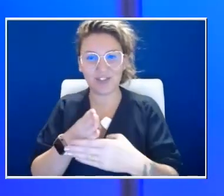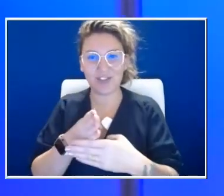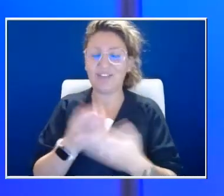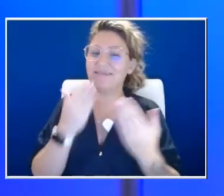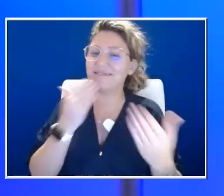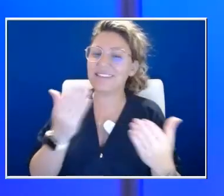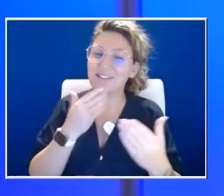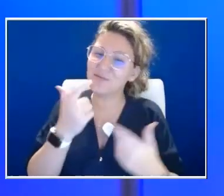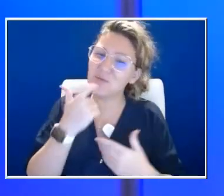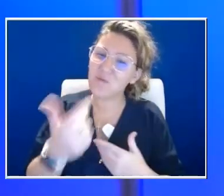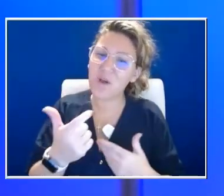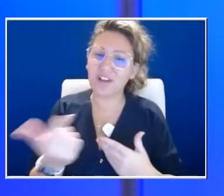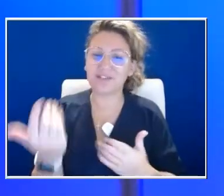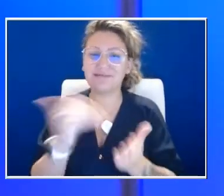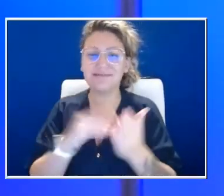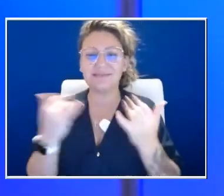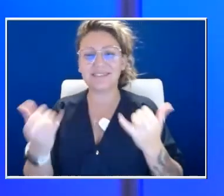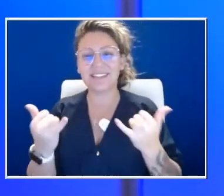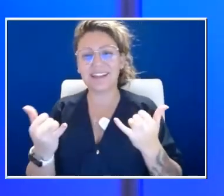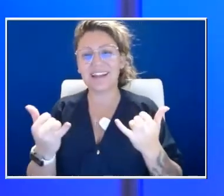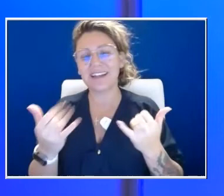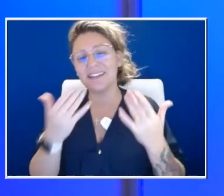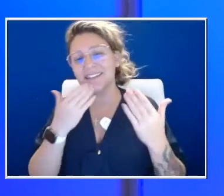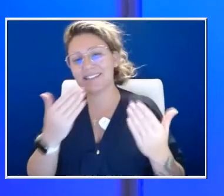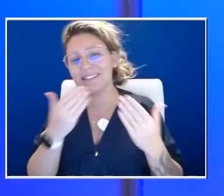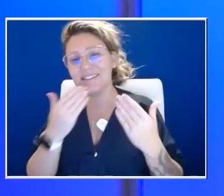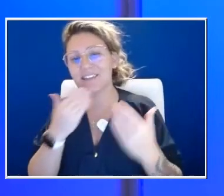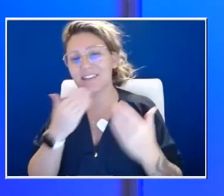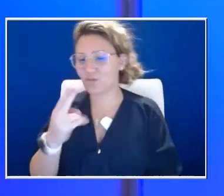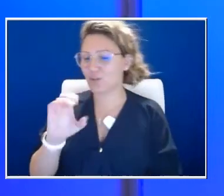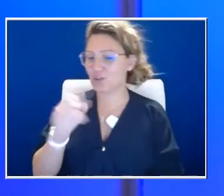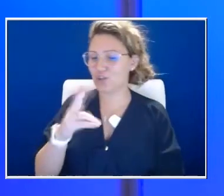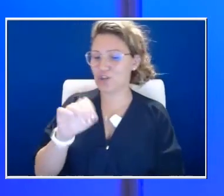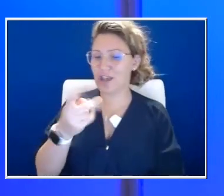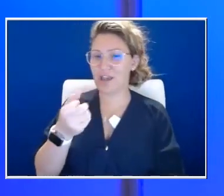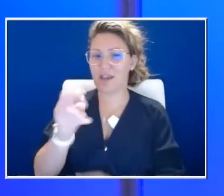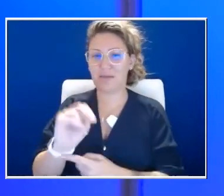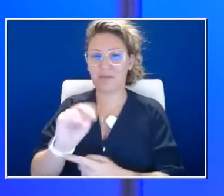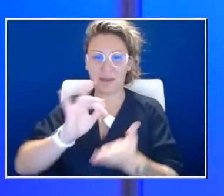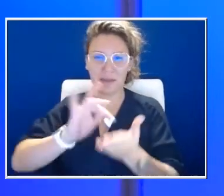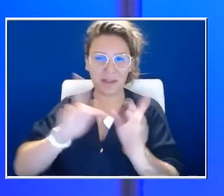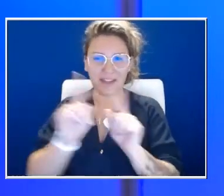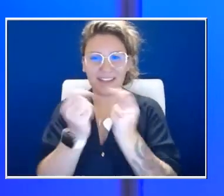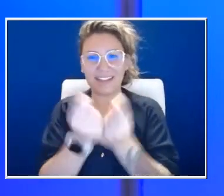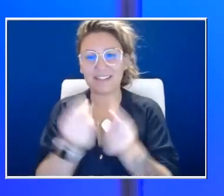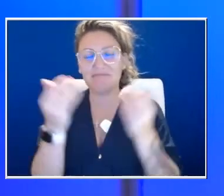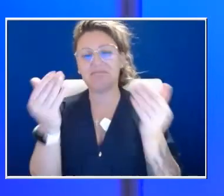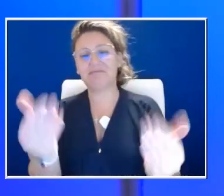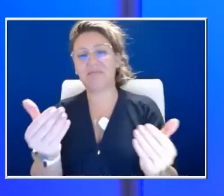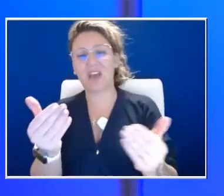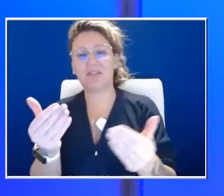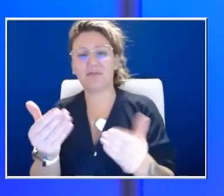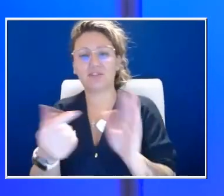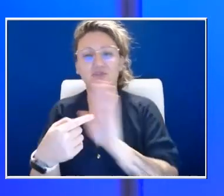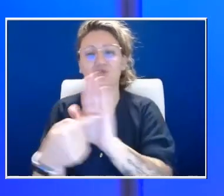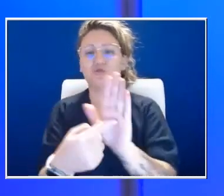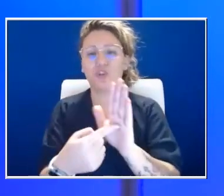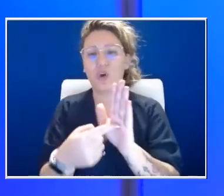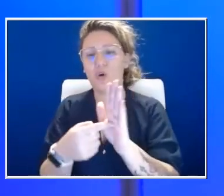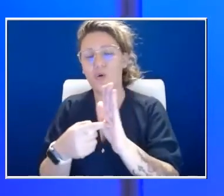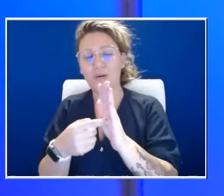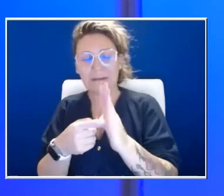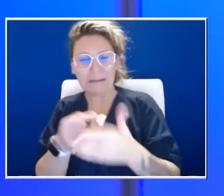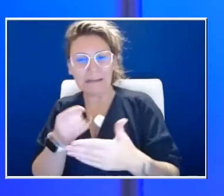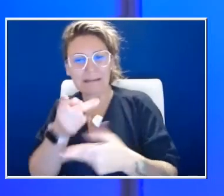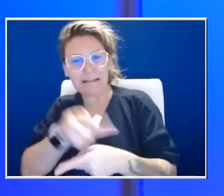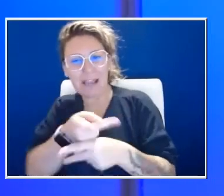today. Thank you for Chaplain Riegelman and the medical team for allowing us to share a glimpse of the care that they have been providing COVID patients